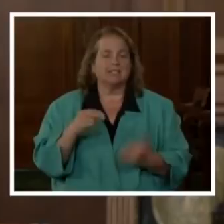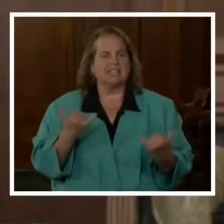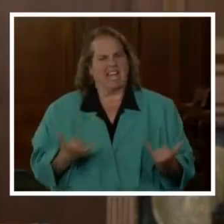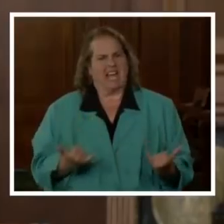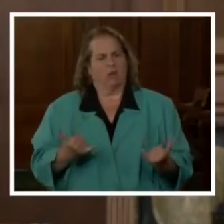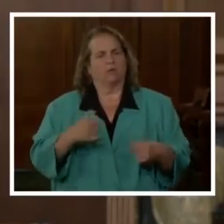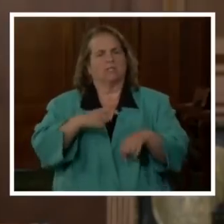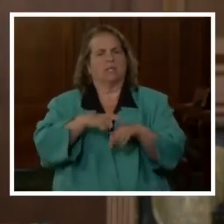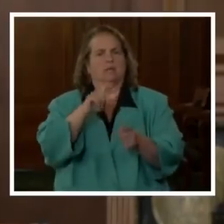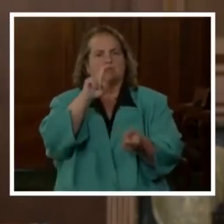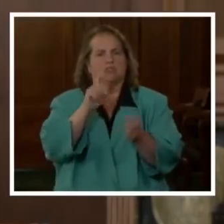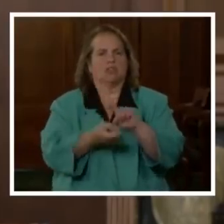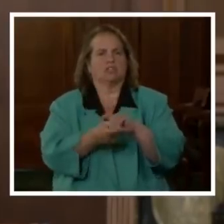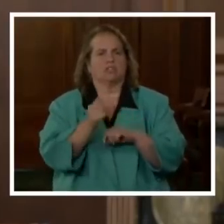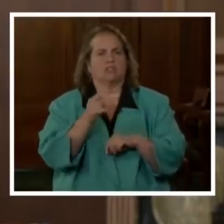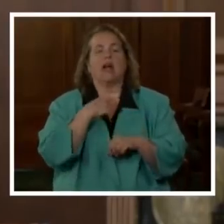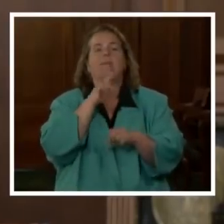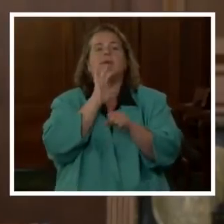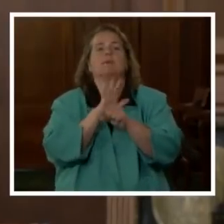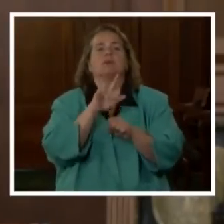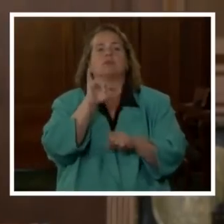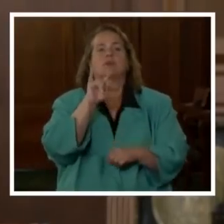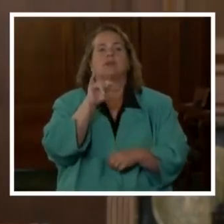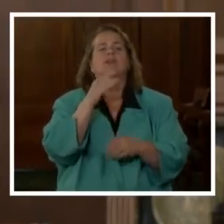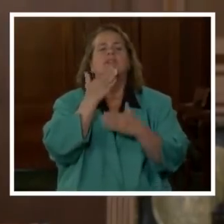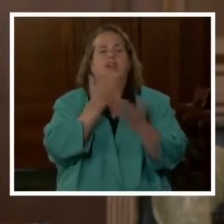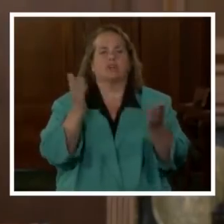then. Maybe now's the time to change that, and I'm committed to it. Thank you all very much.